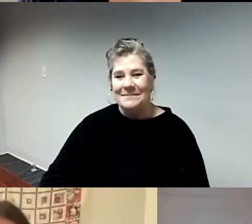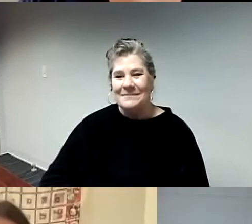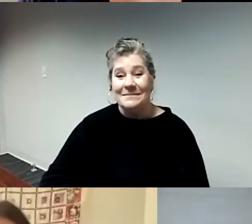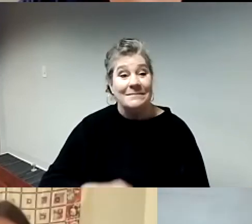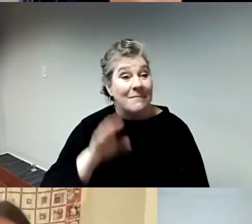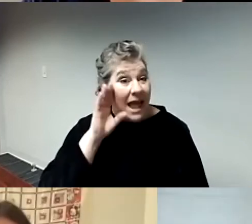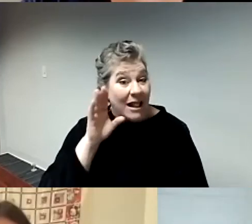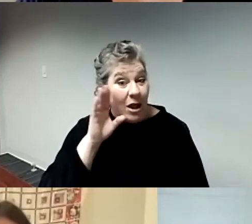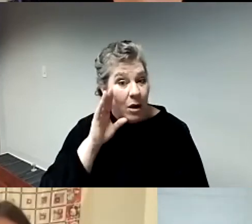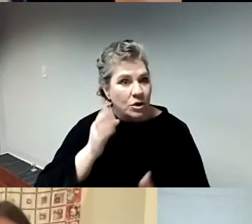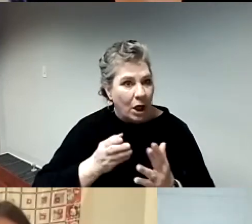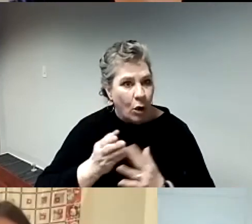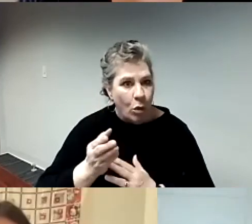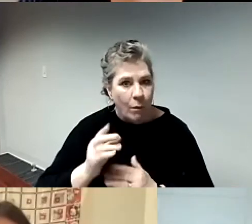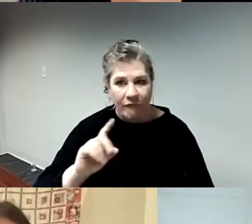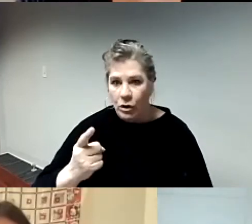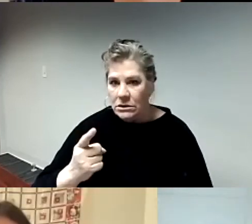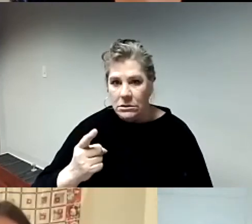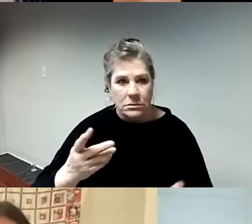Avalon, did you want to go